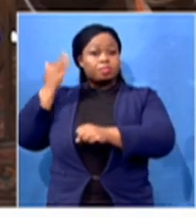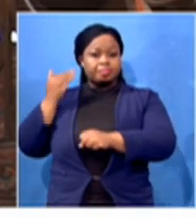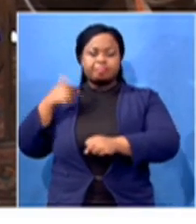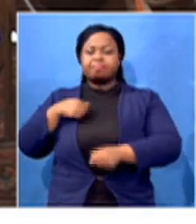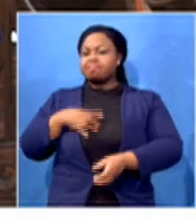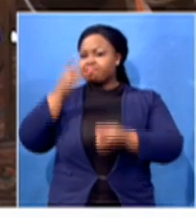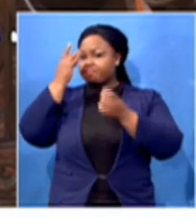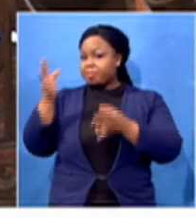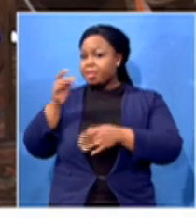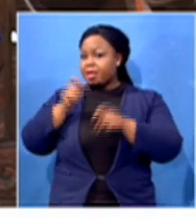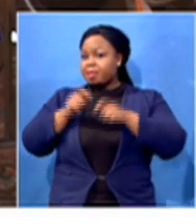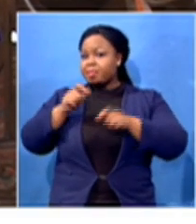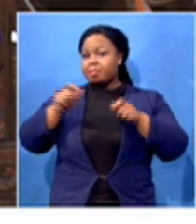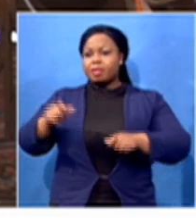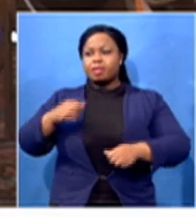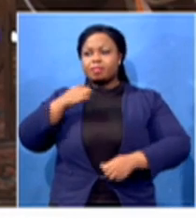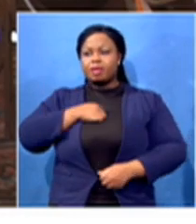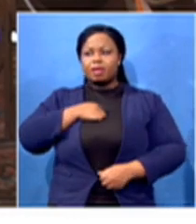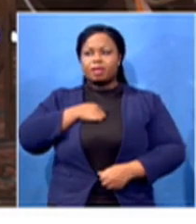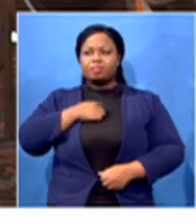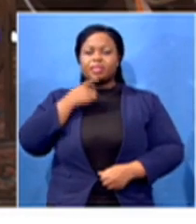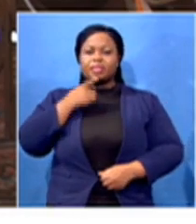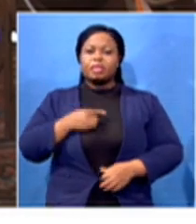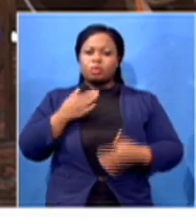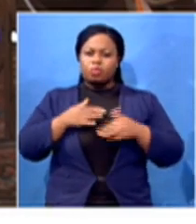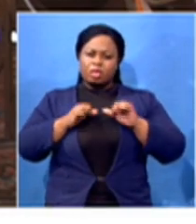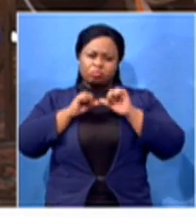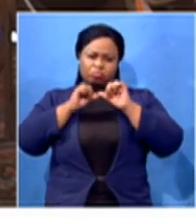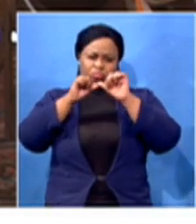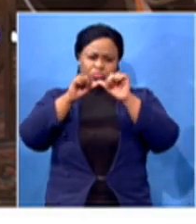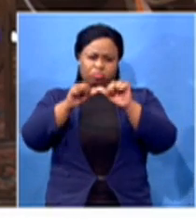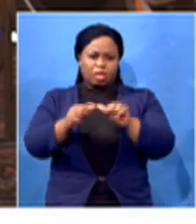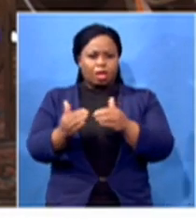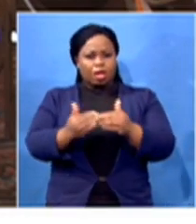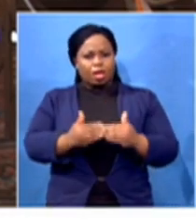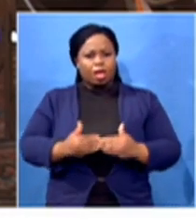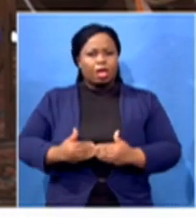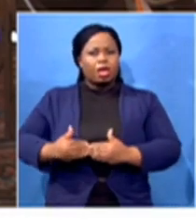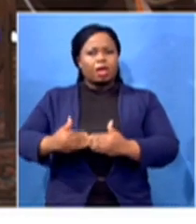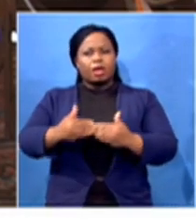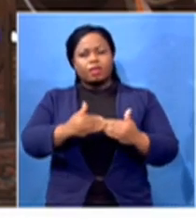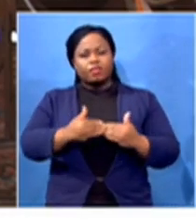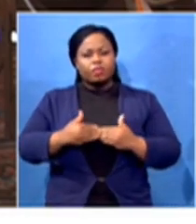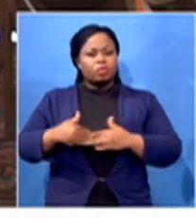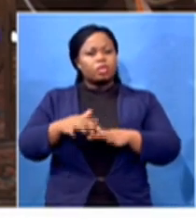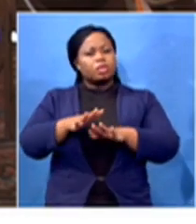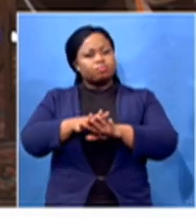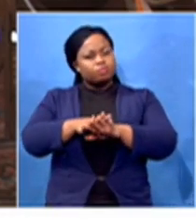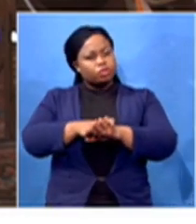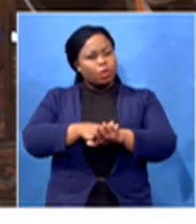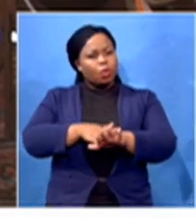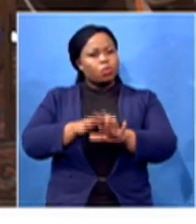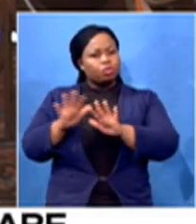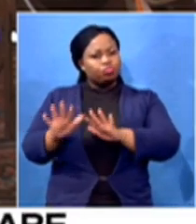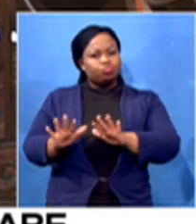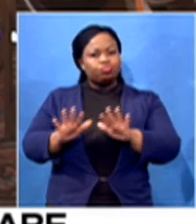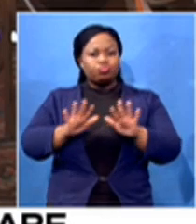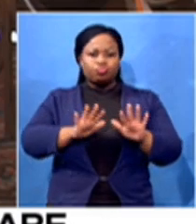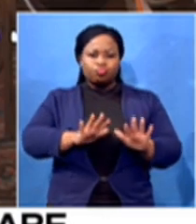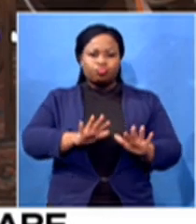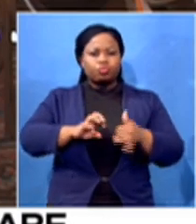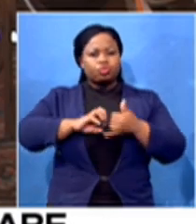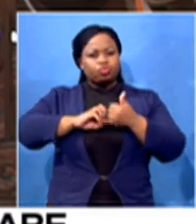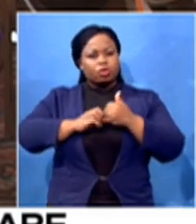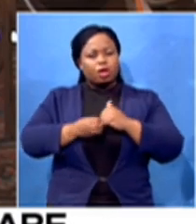is let's proceed carefully and gradually begin to deal with our issues in a rather